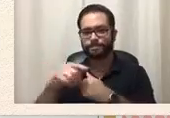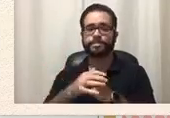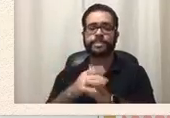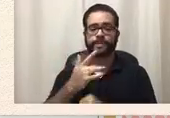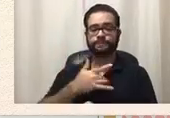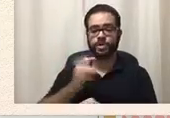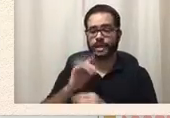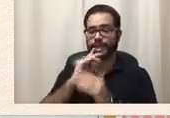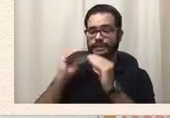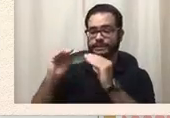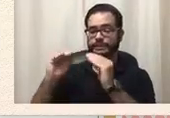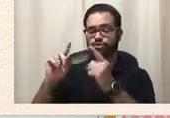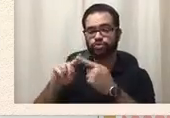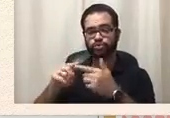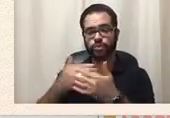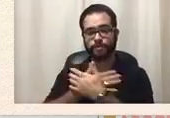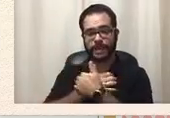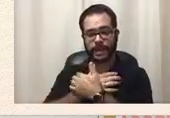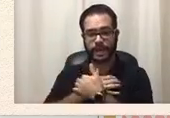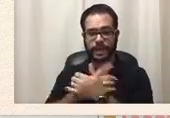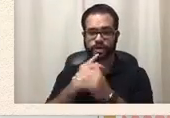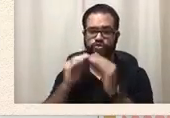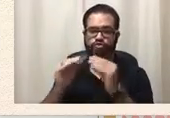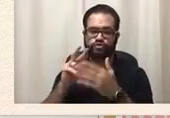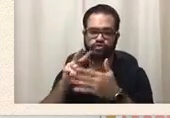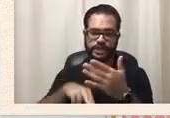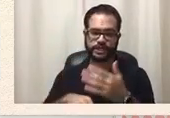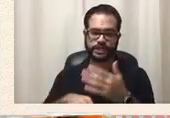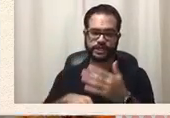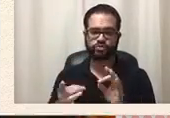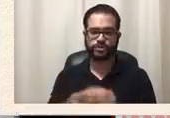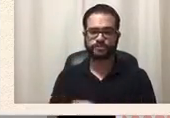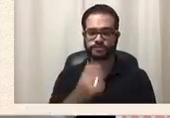baby bear as they're reading the stories.